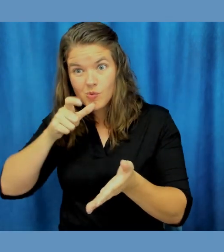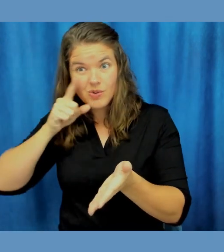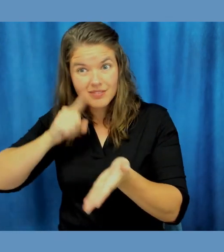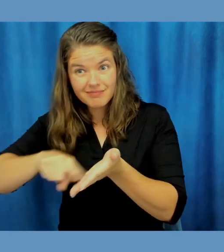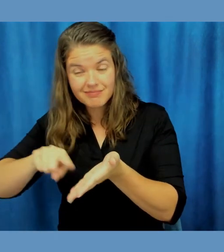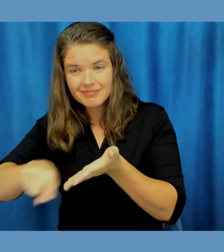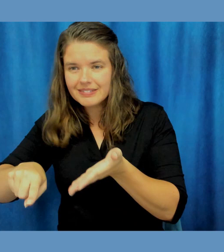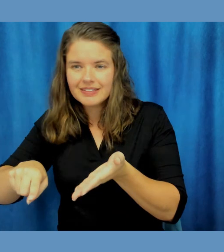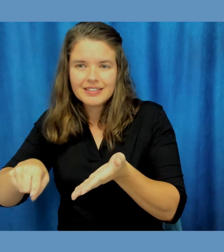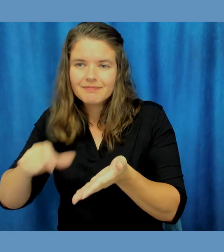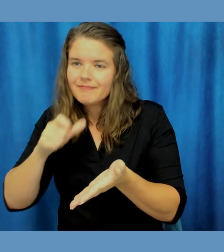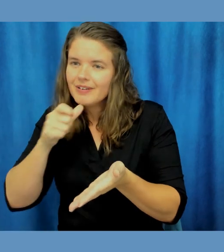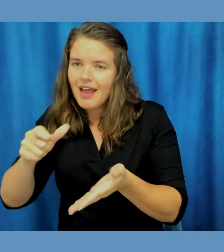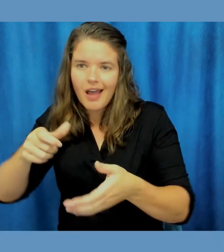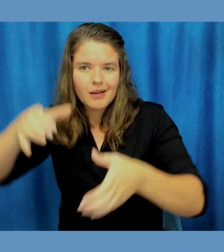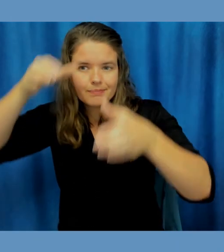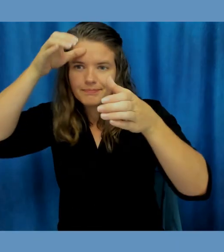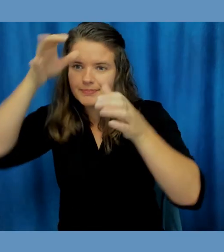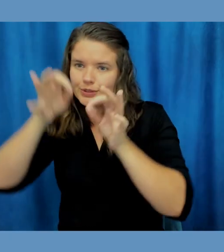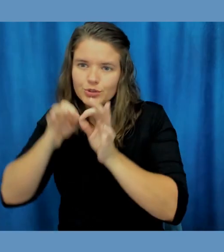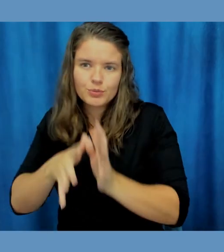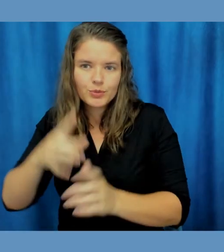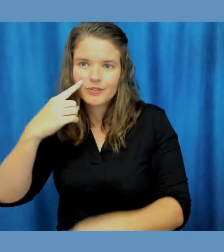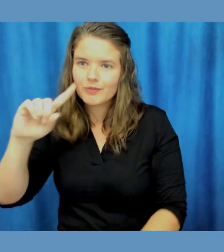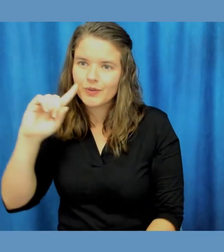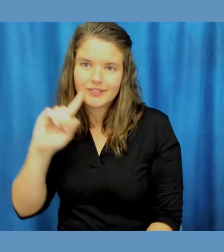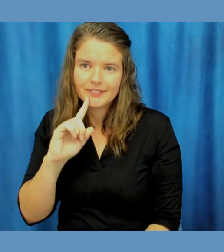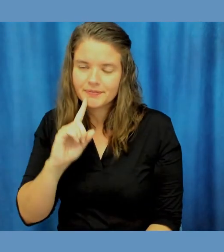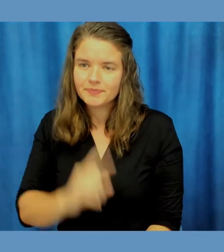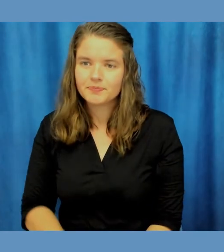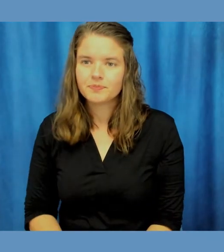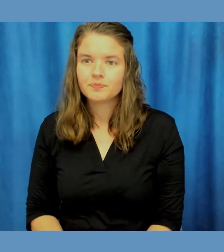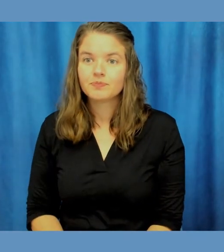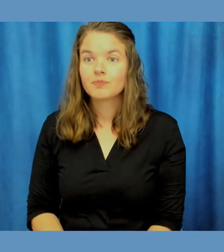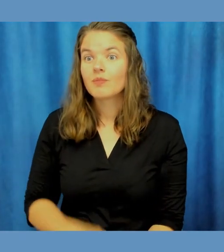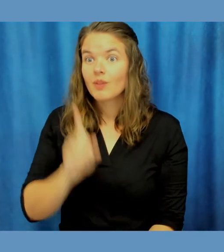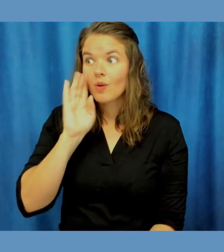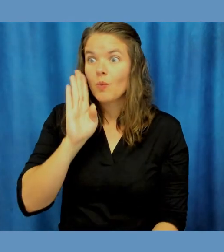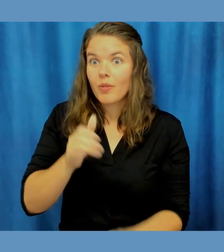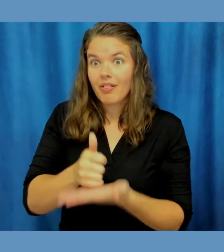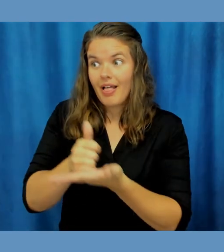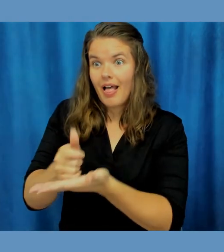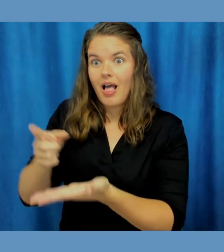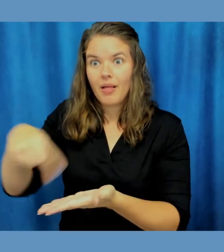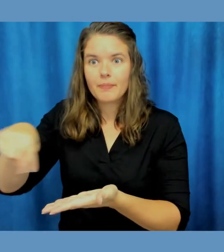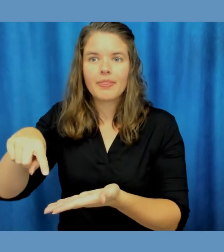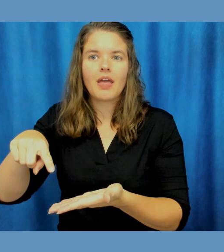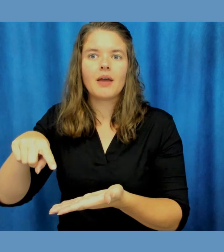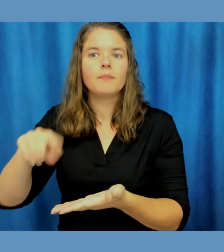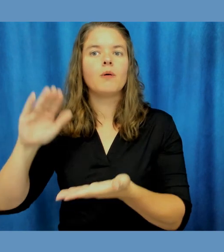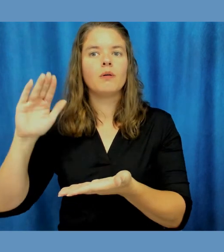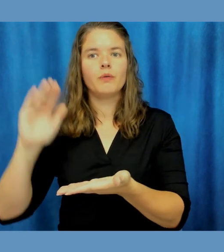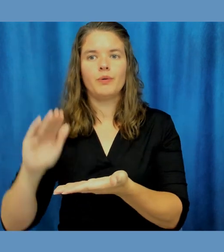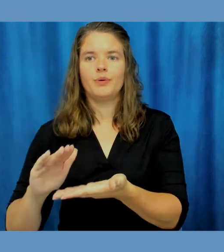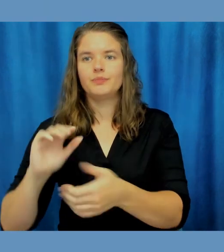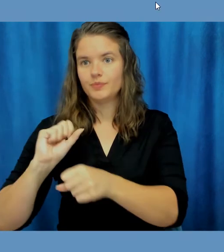so knowledgeable about interpreters or interpreters for the deaf. So this will help them do a lot of their legwork.